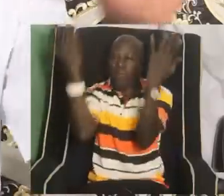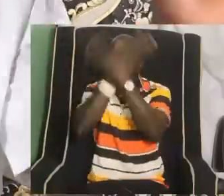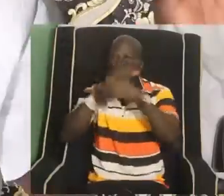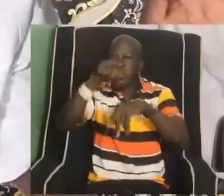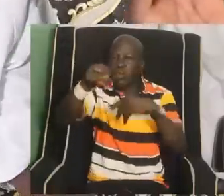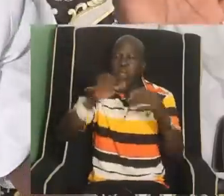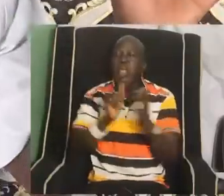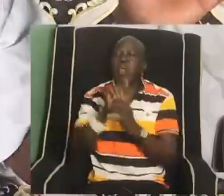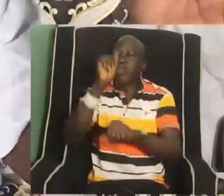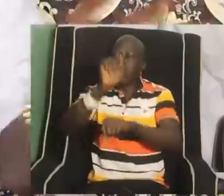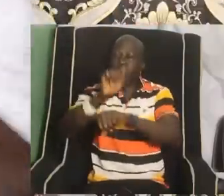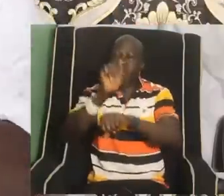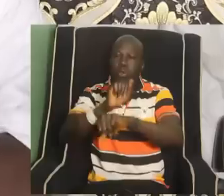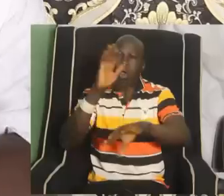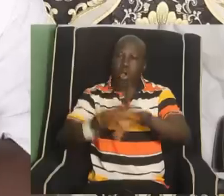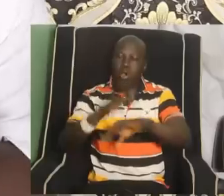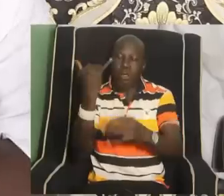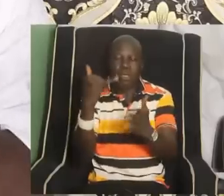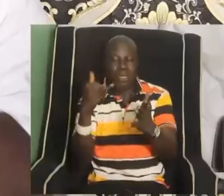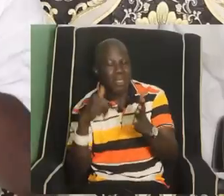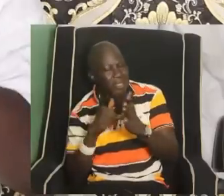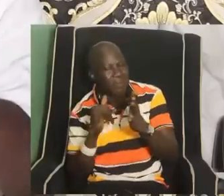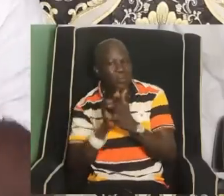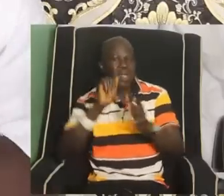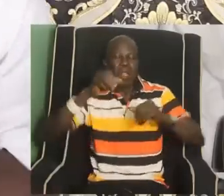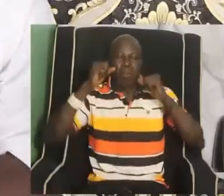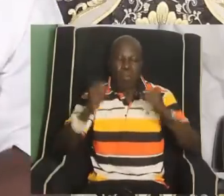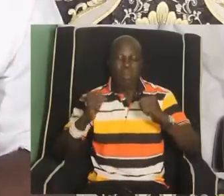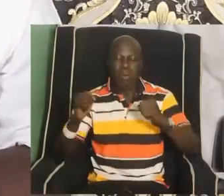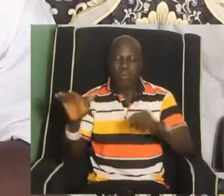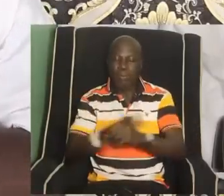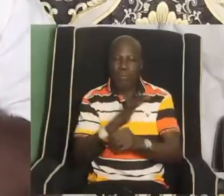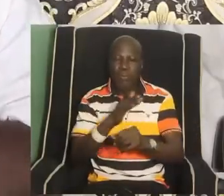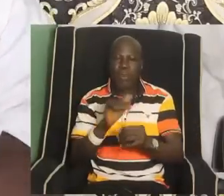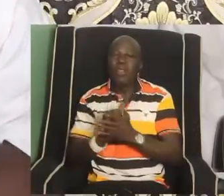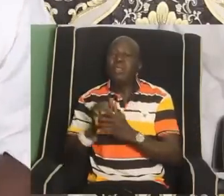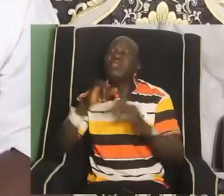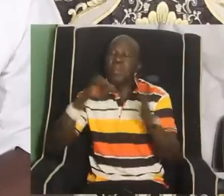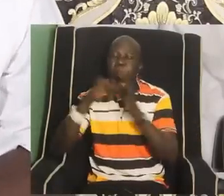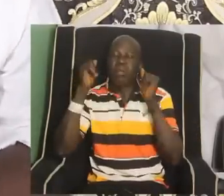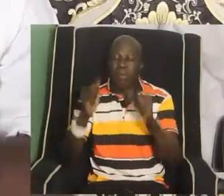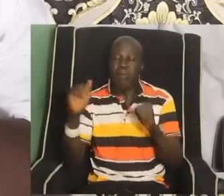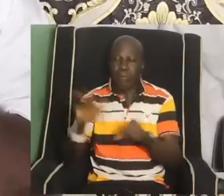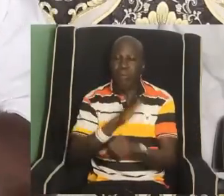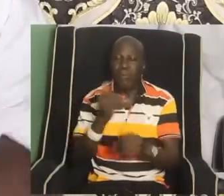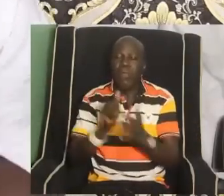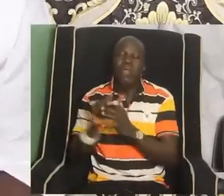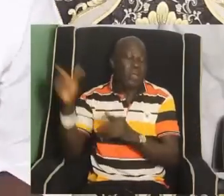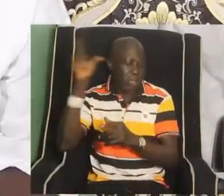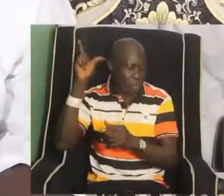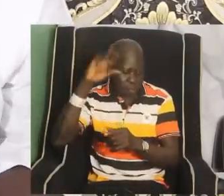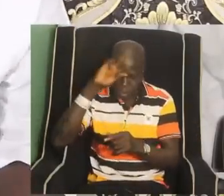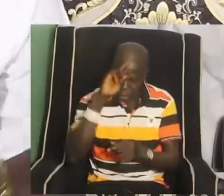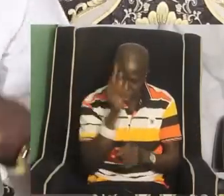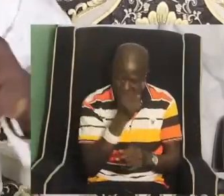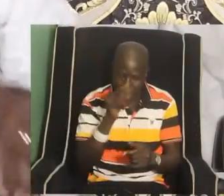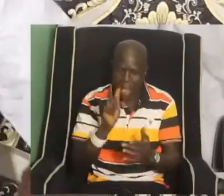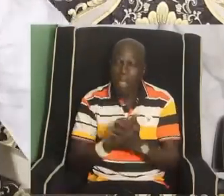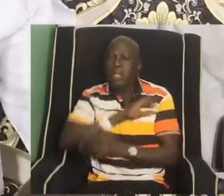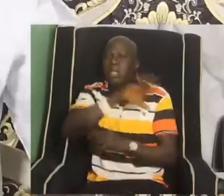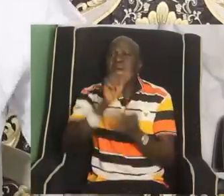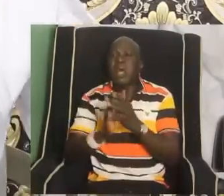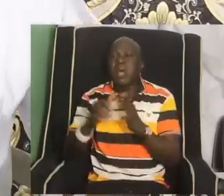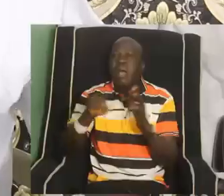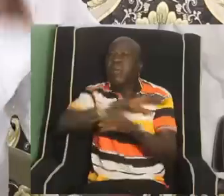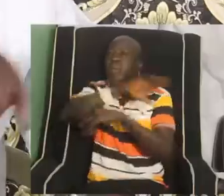the elders. We want to work on it. Oh man, it to be powerful. It to be powerful. Listen to me, oh, sir.